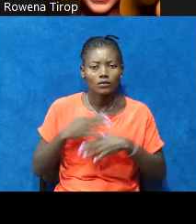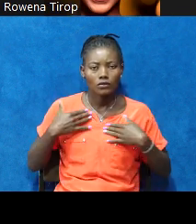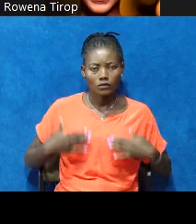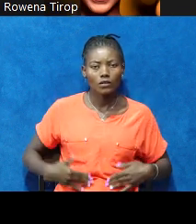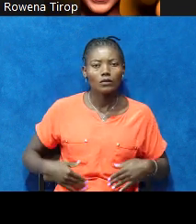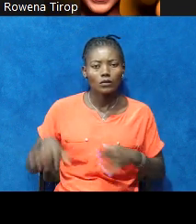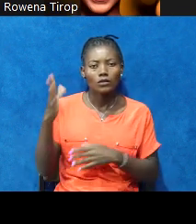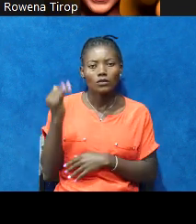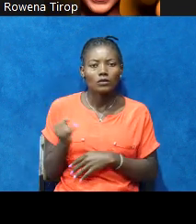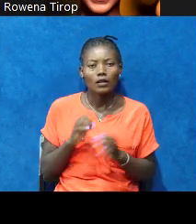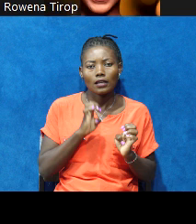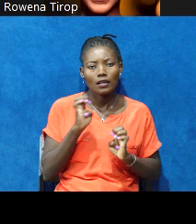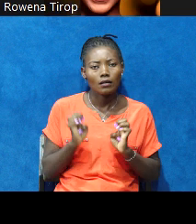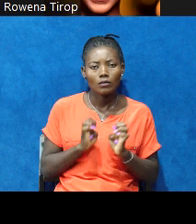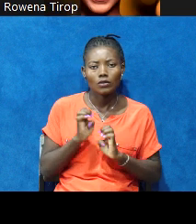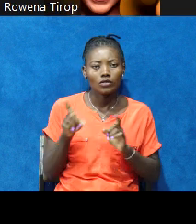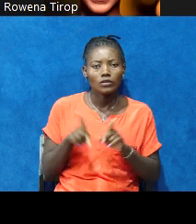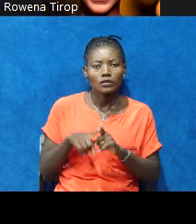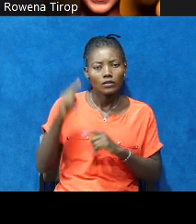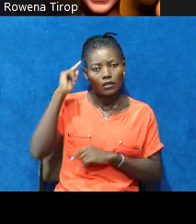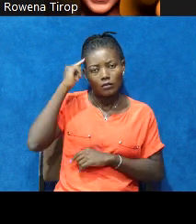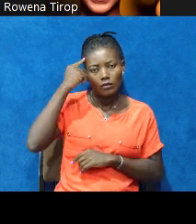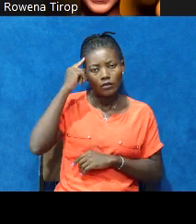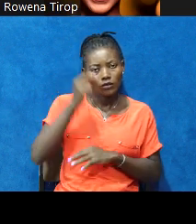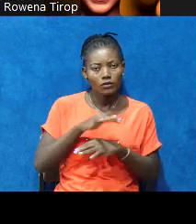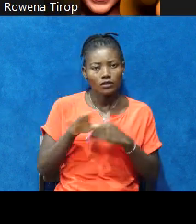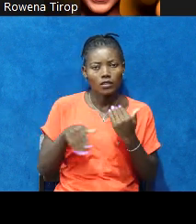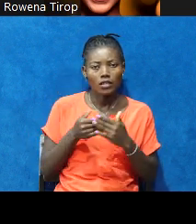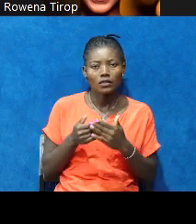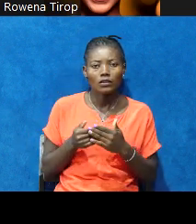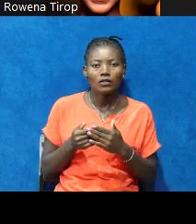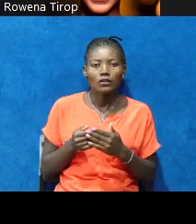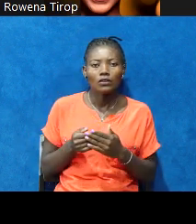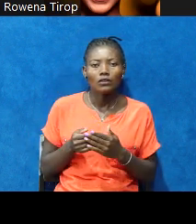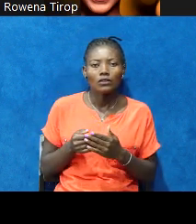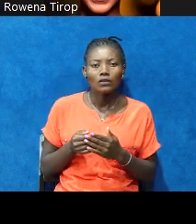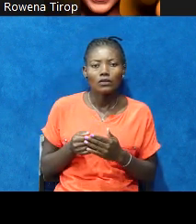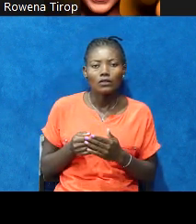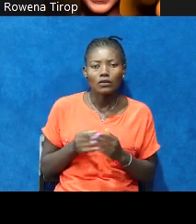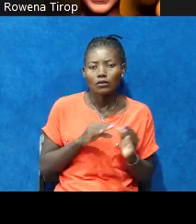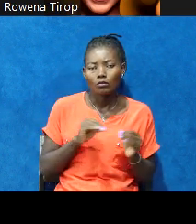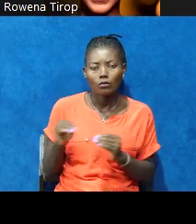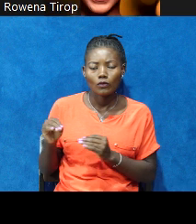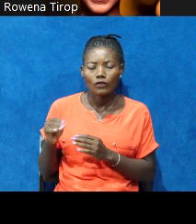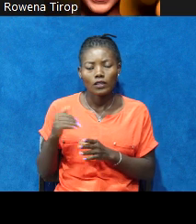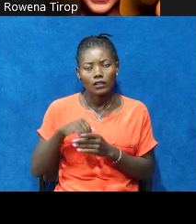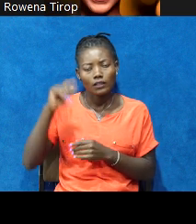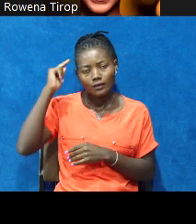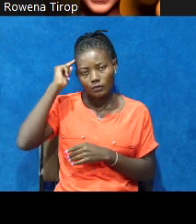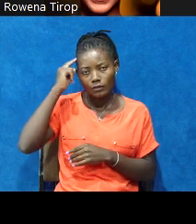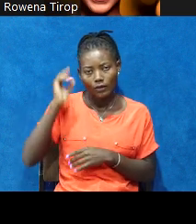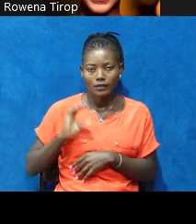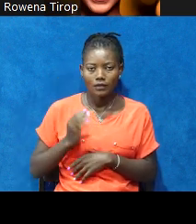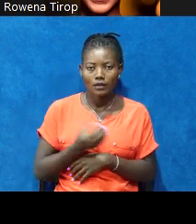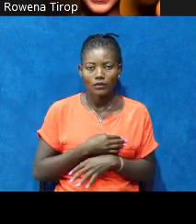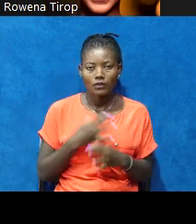body, because the emotions and the thoughts are all racing and, you know, running around in our minds. So